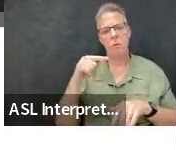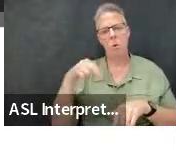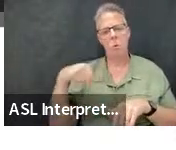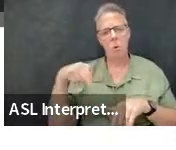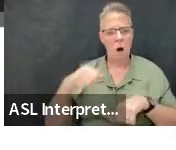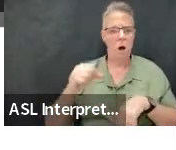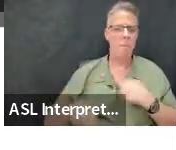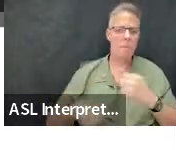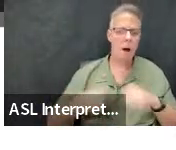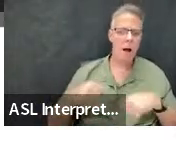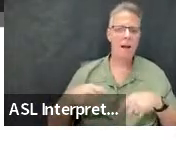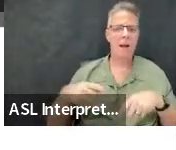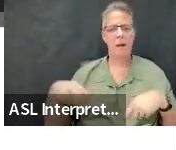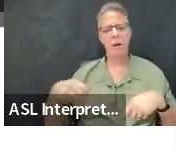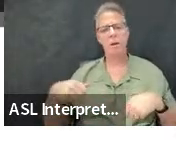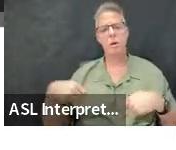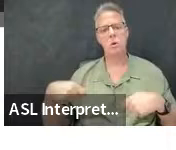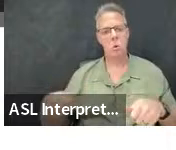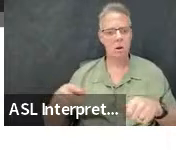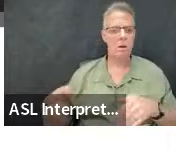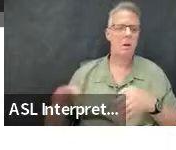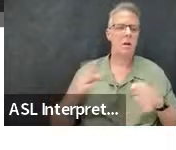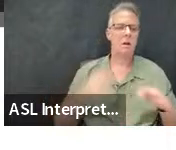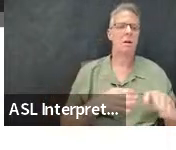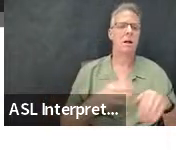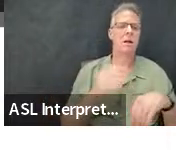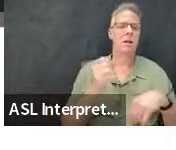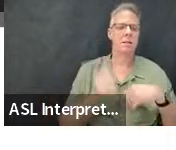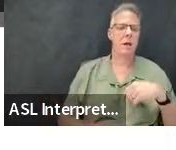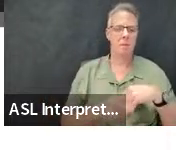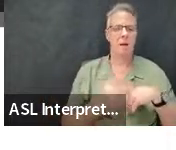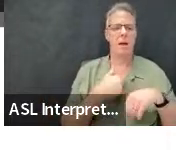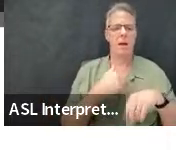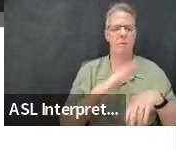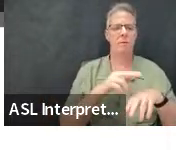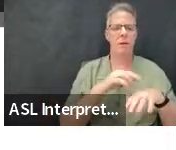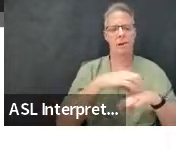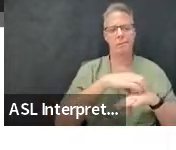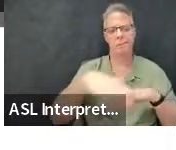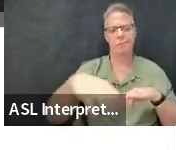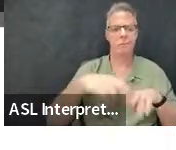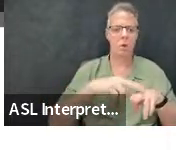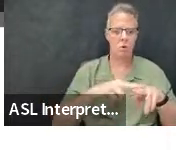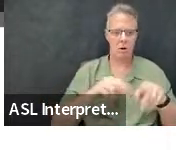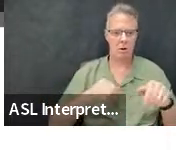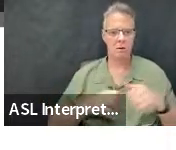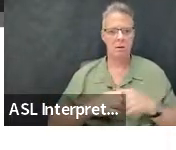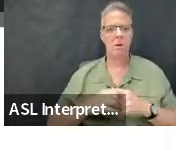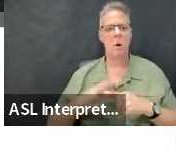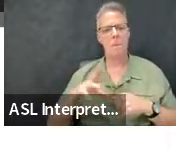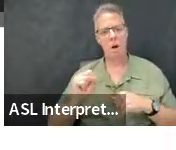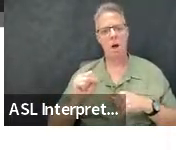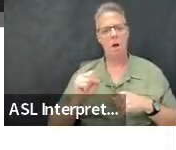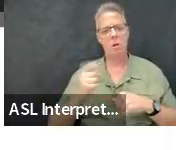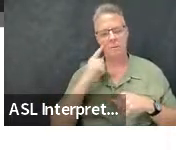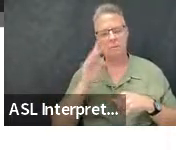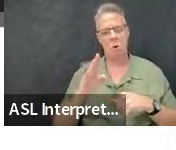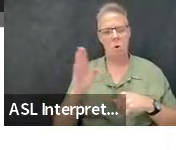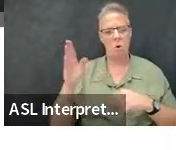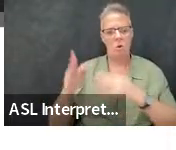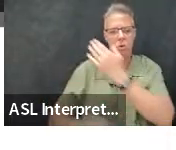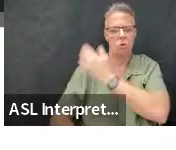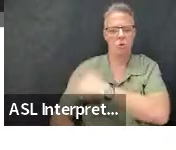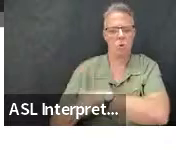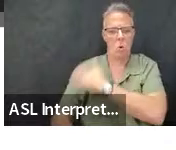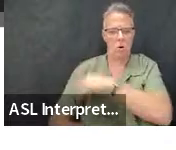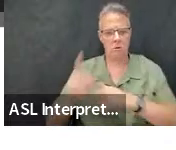and rolling. And the second level on the southbound, we have light rail transits. We also have bus on shoulder for all options on the